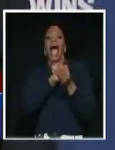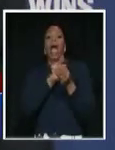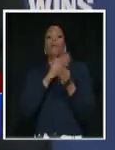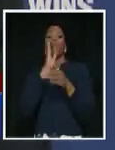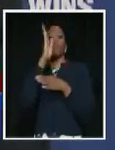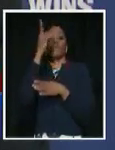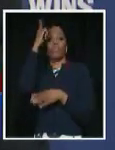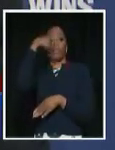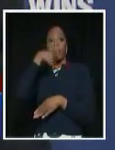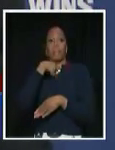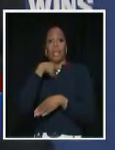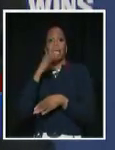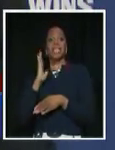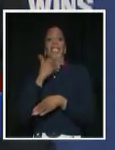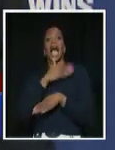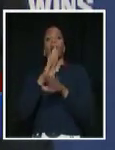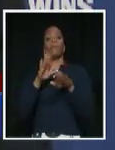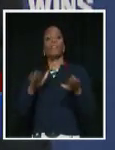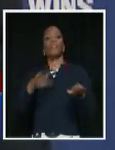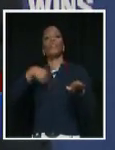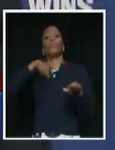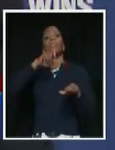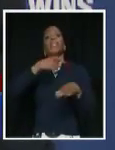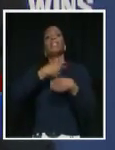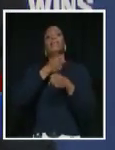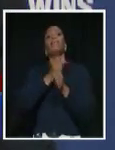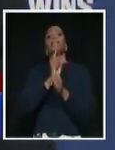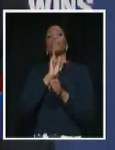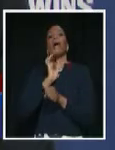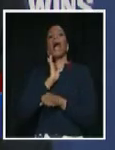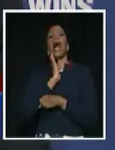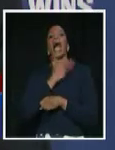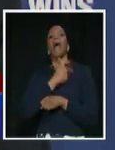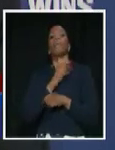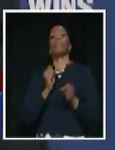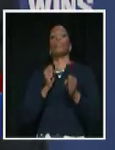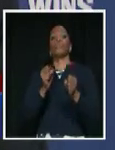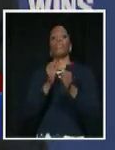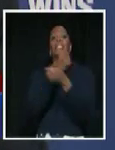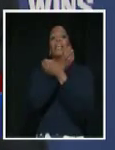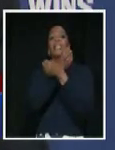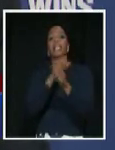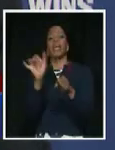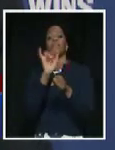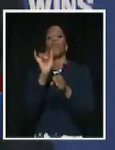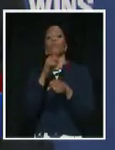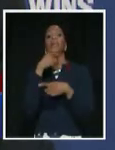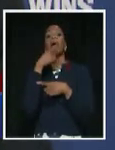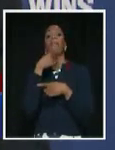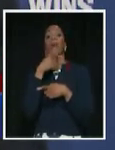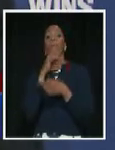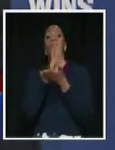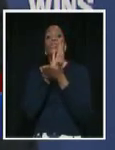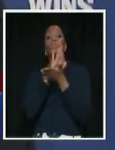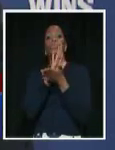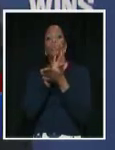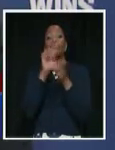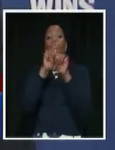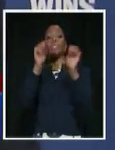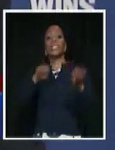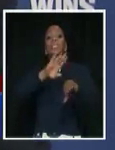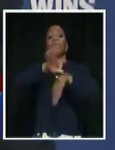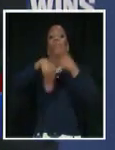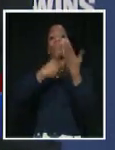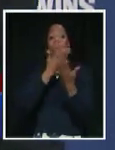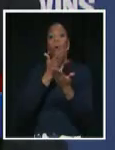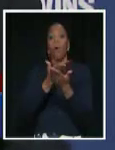is our children. We need to make sure that our streets are safe. We need to make sure that we reform our public school system, our entire public school